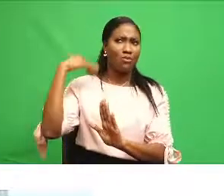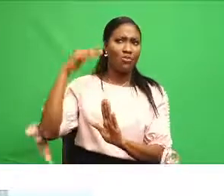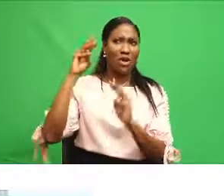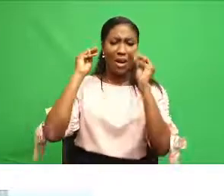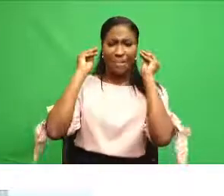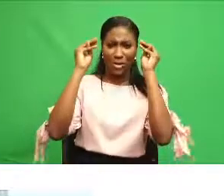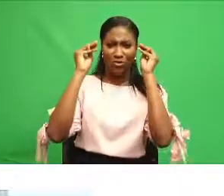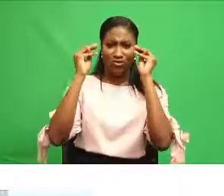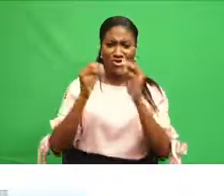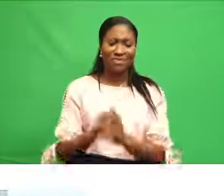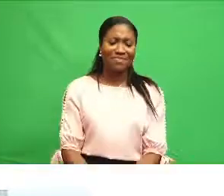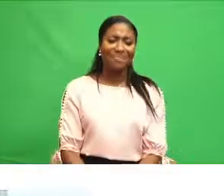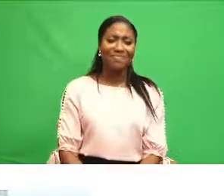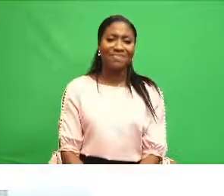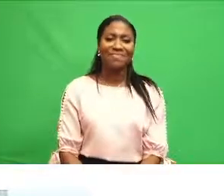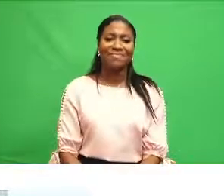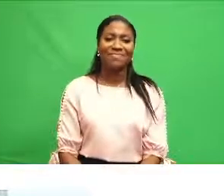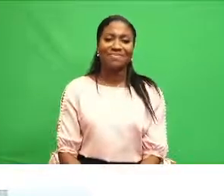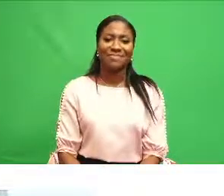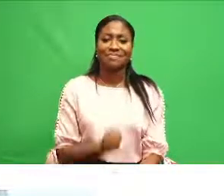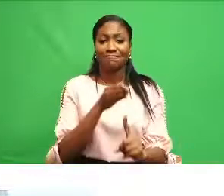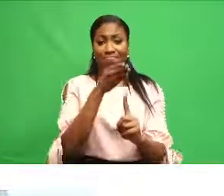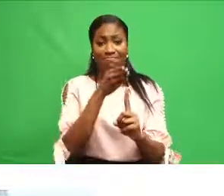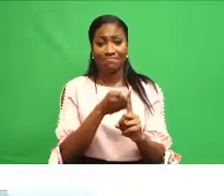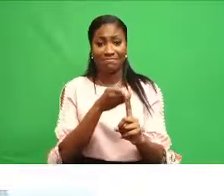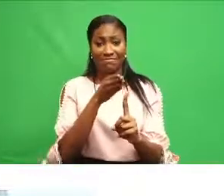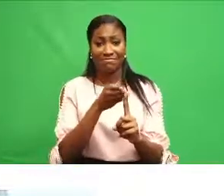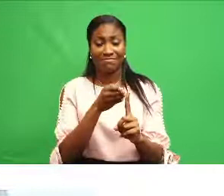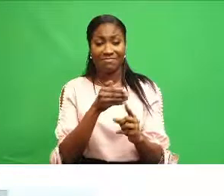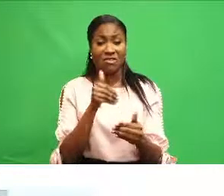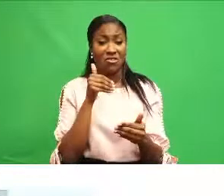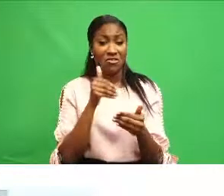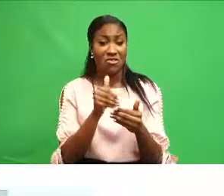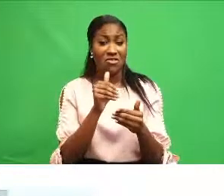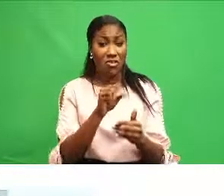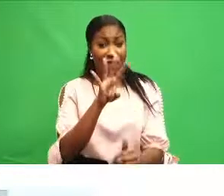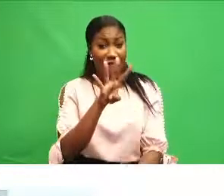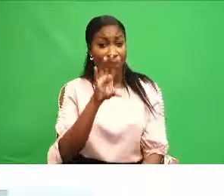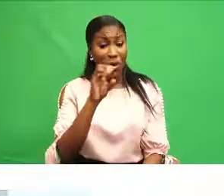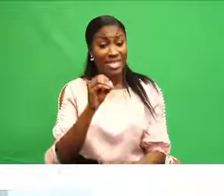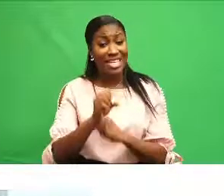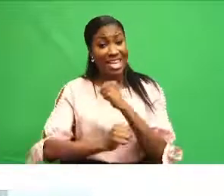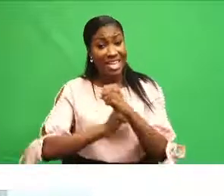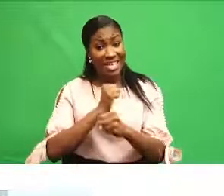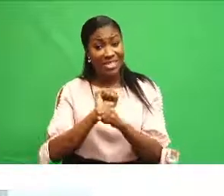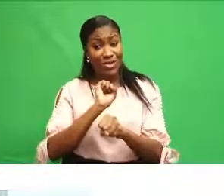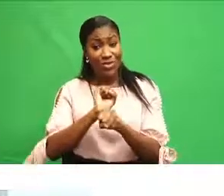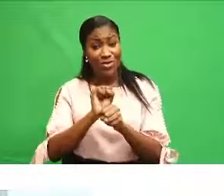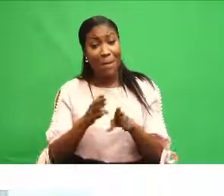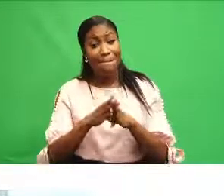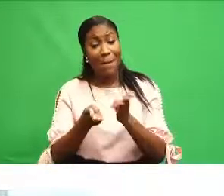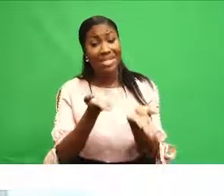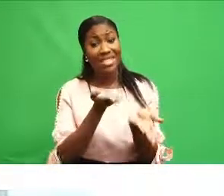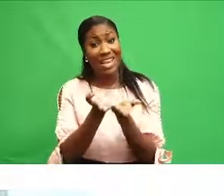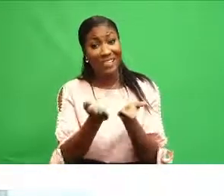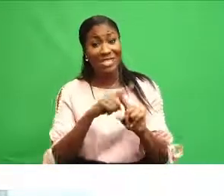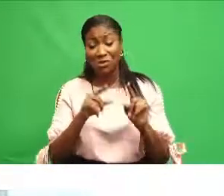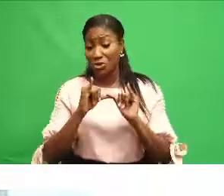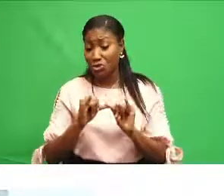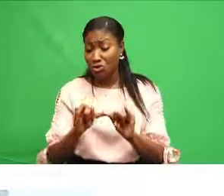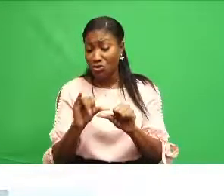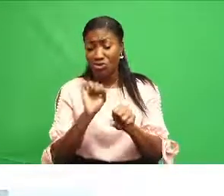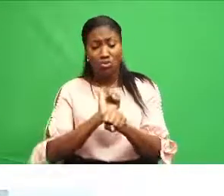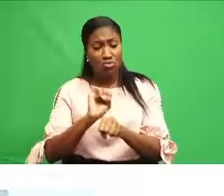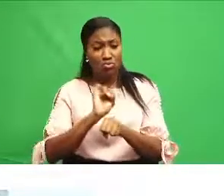ministry. Mr. Polonais is nearing 40 years in the public service, but has continued to serve in the Social